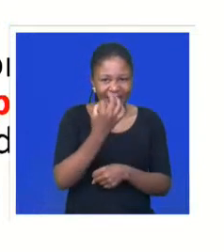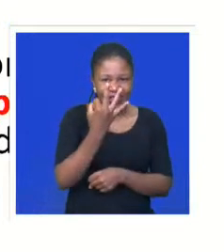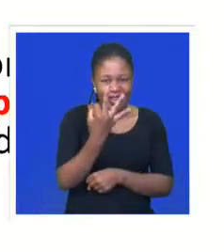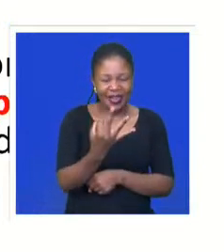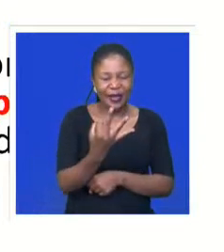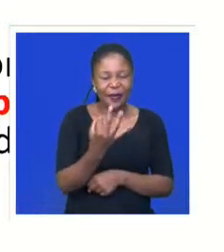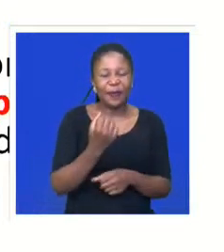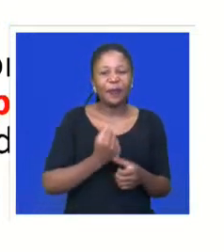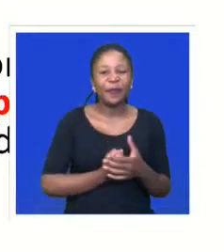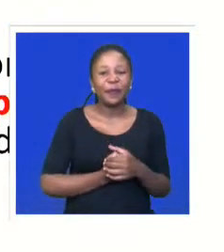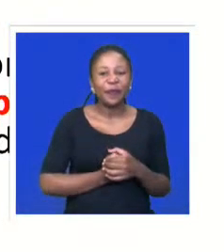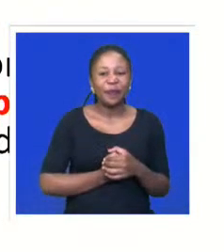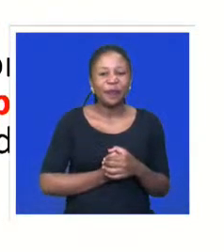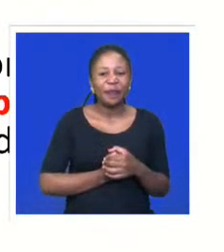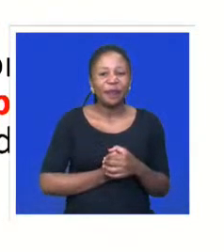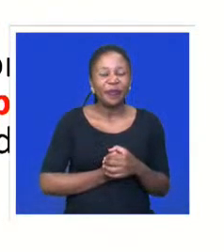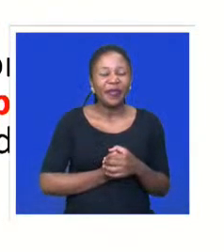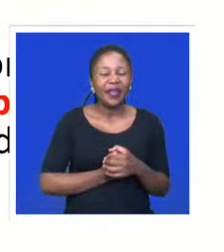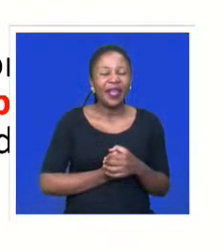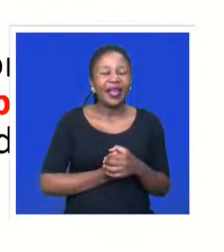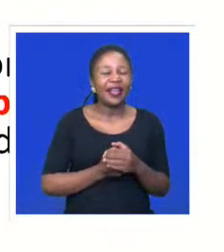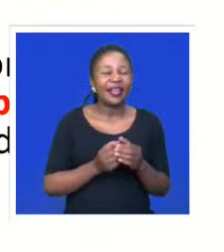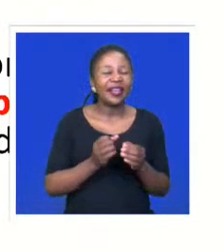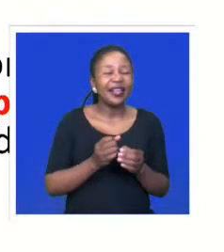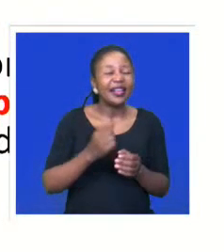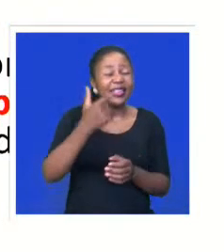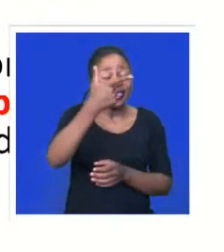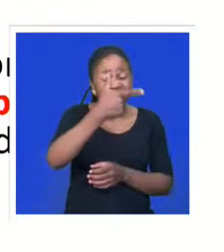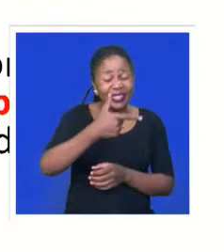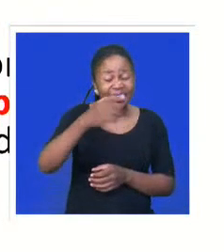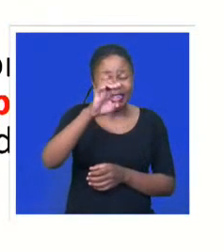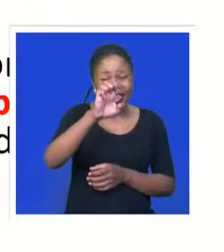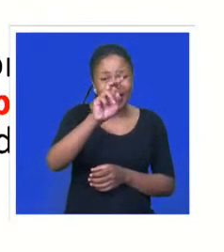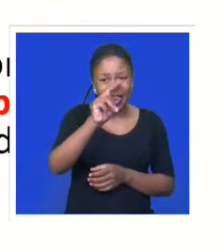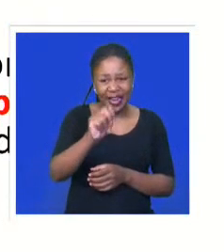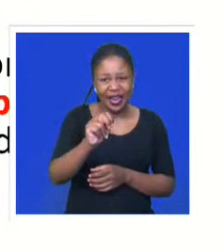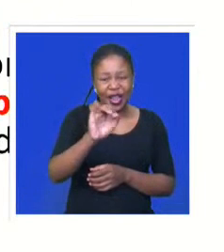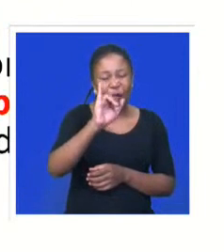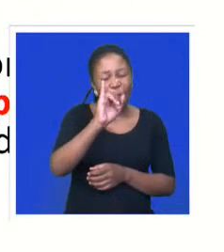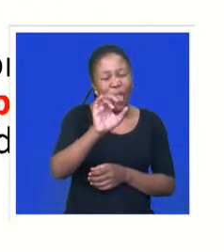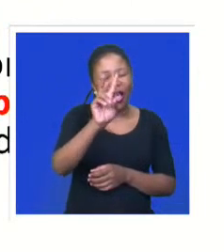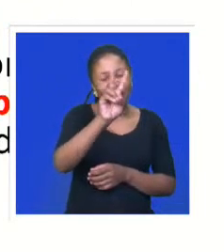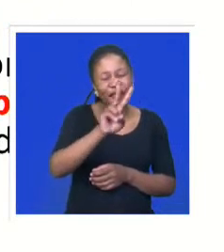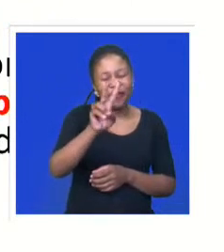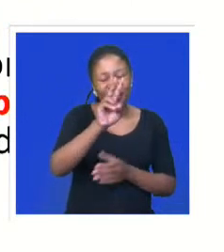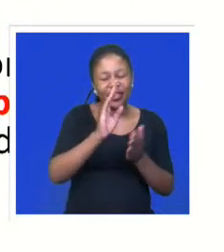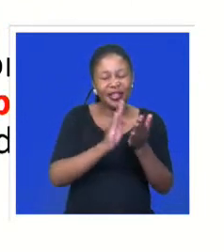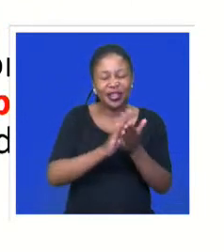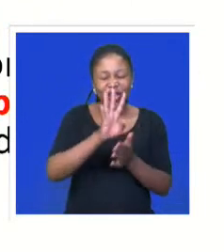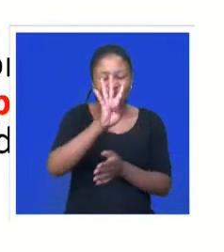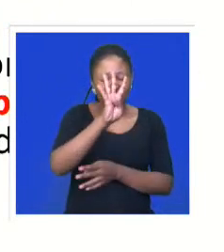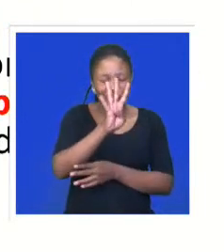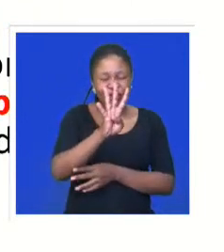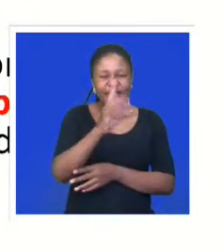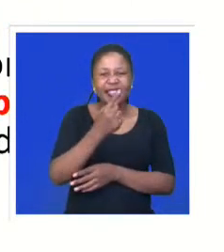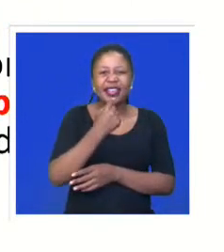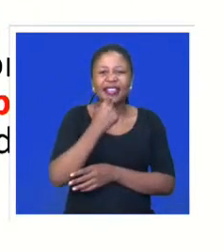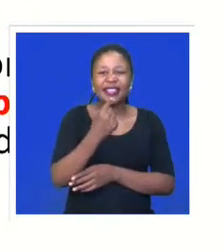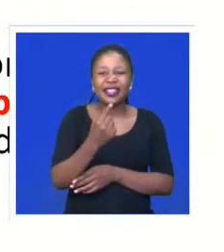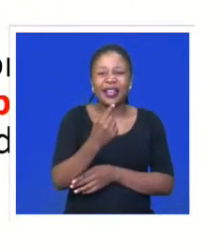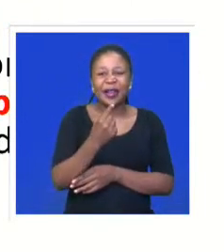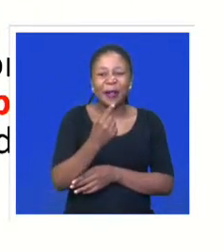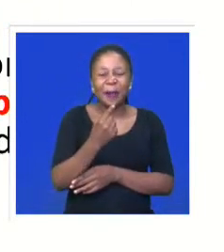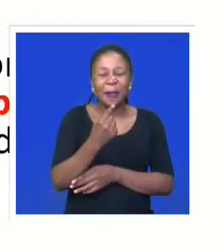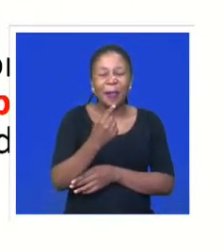Genesis 1 verse 14 says, and God said, let the lights in the firmament of